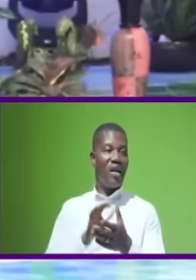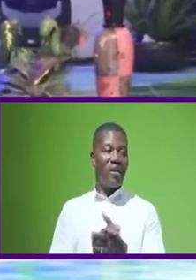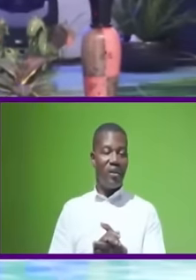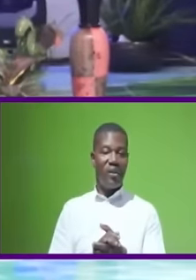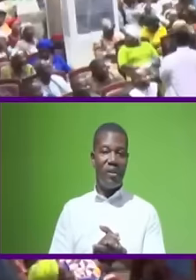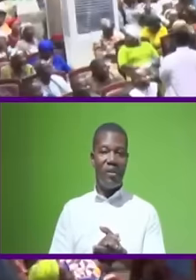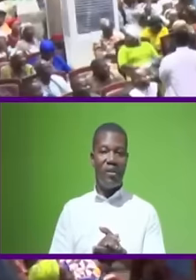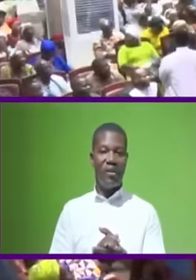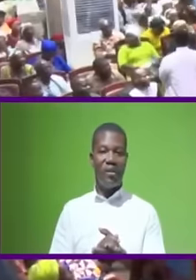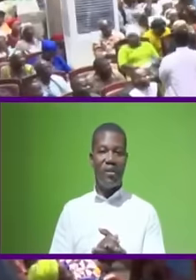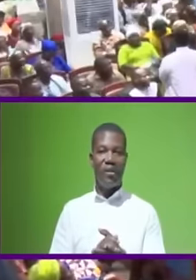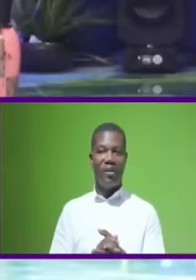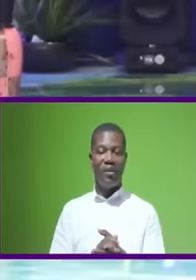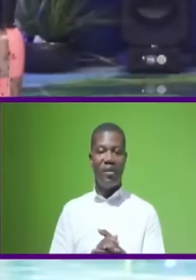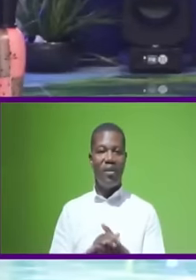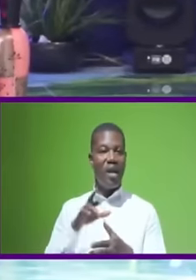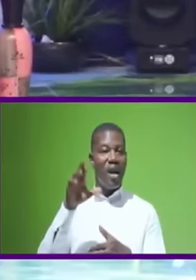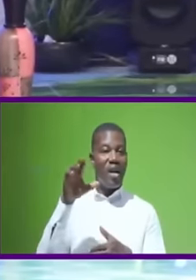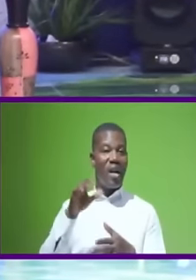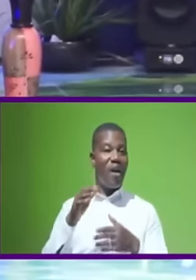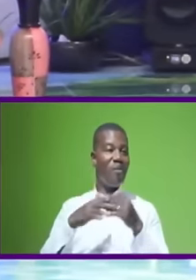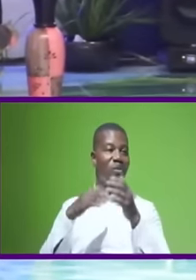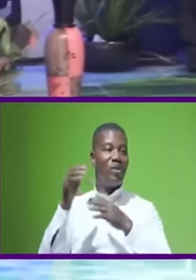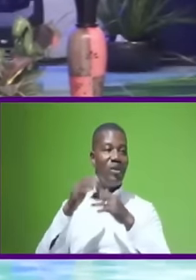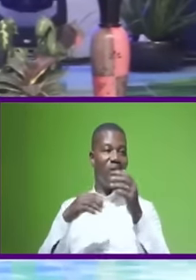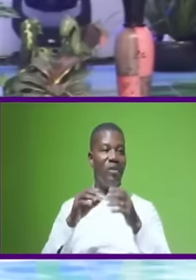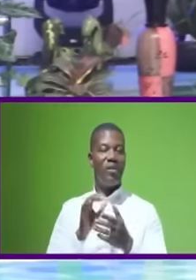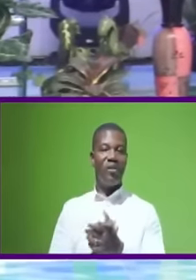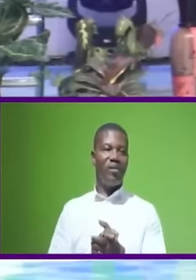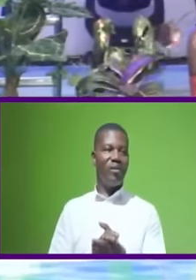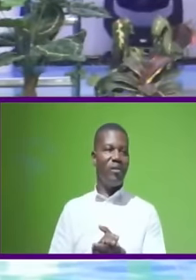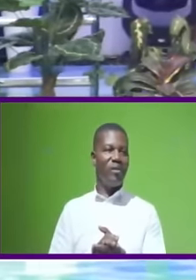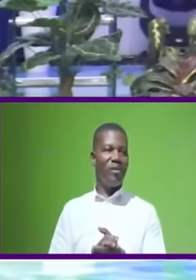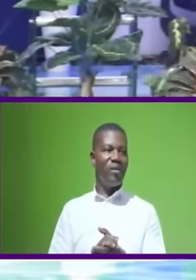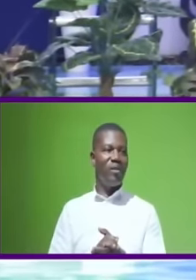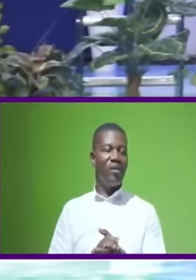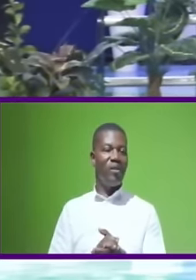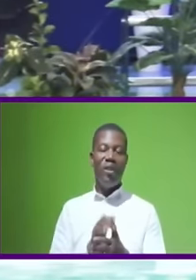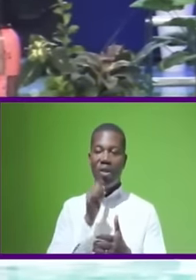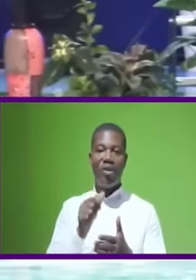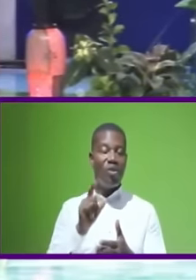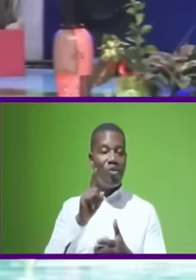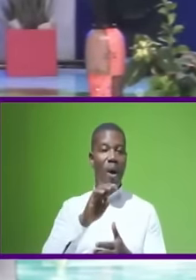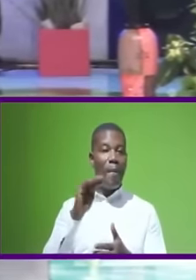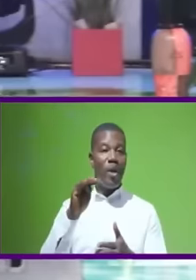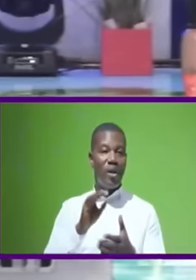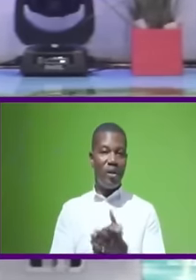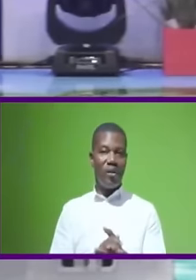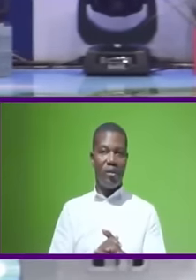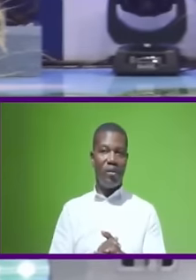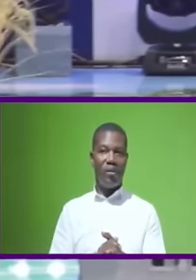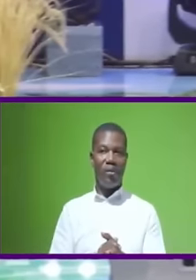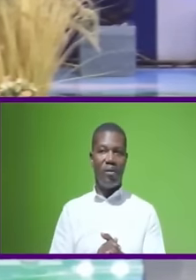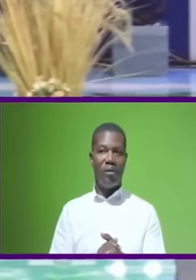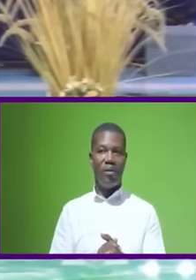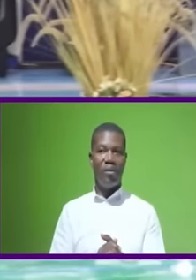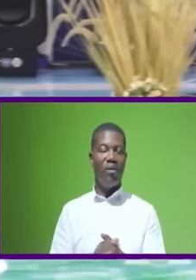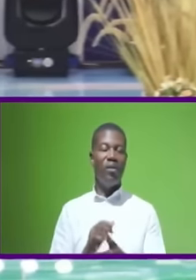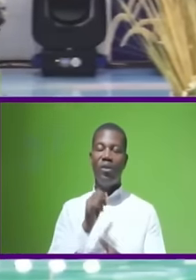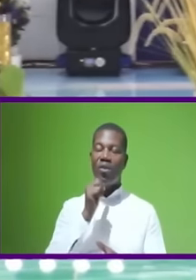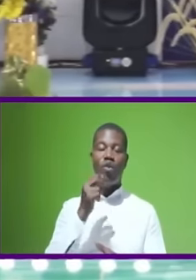The estates. Estates in China. Wonderful. And then 1 million dollars. And then